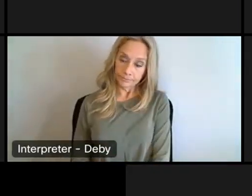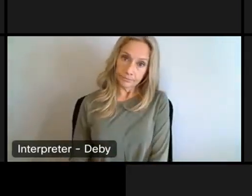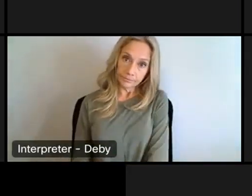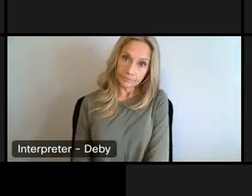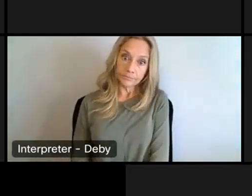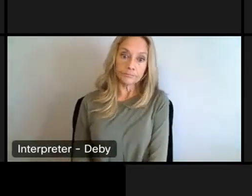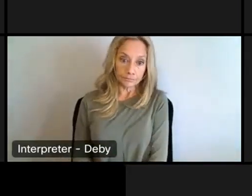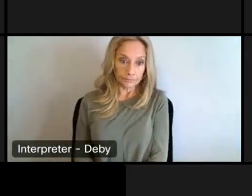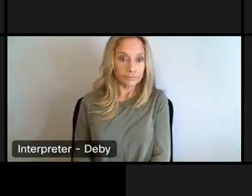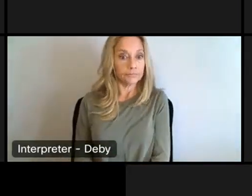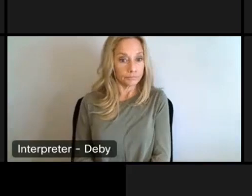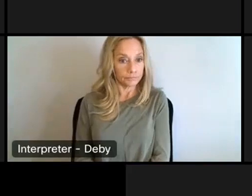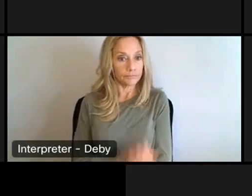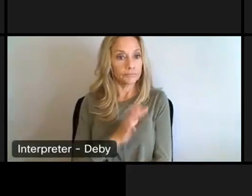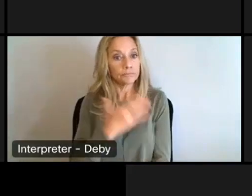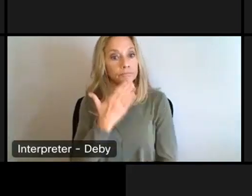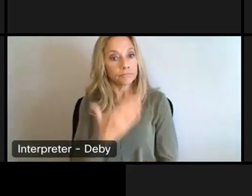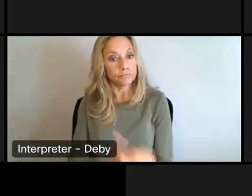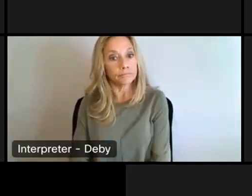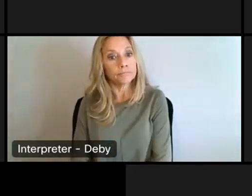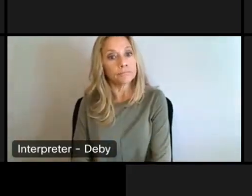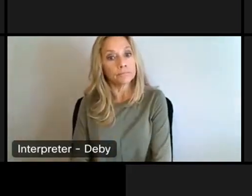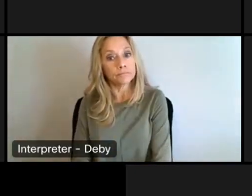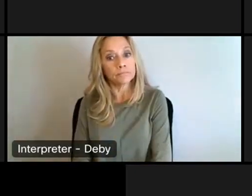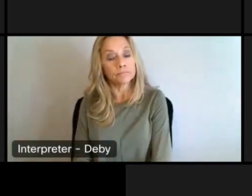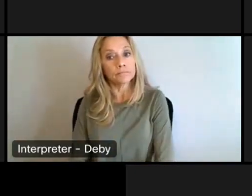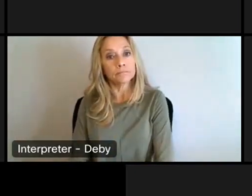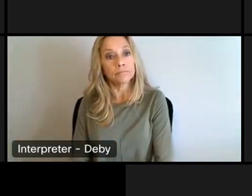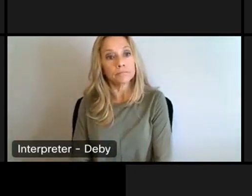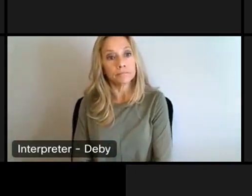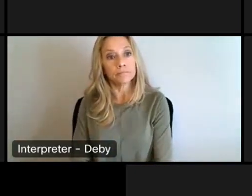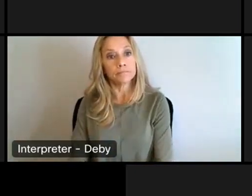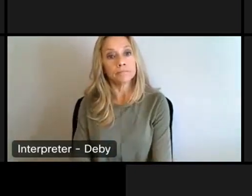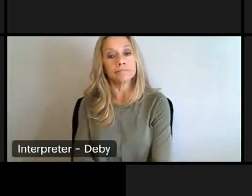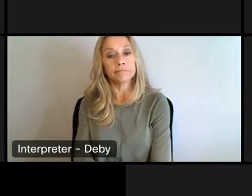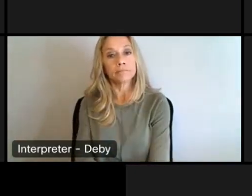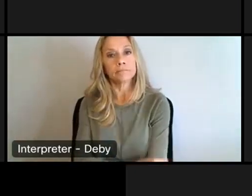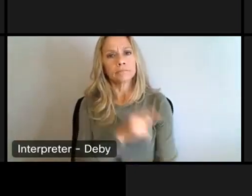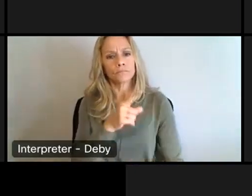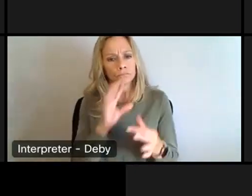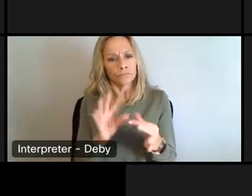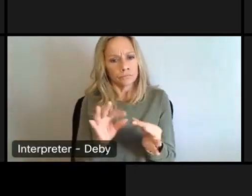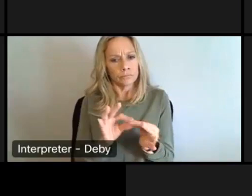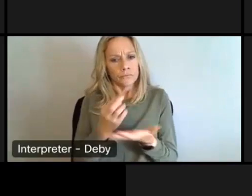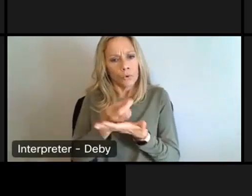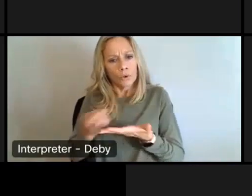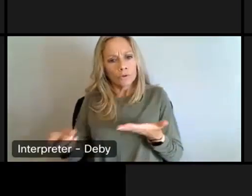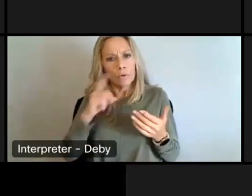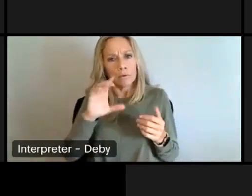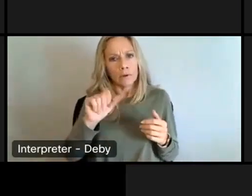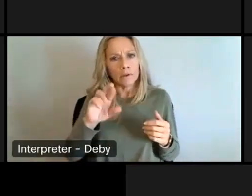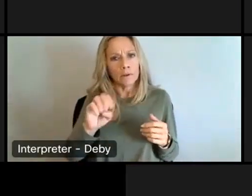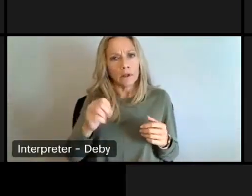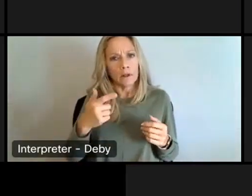Okay, wonderful. Thank you. Another question. Um, you mentioned resources for caregivers.